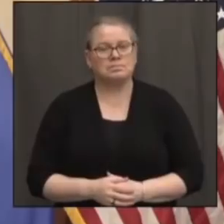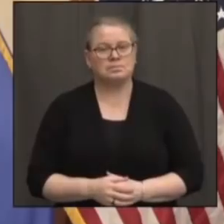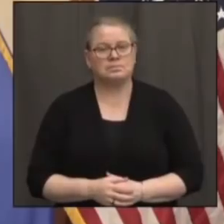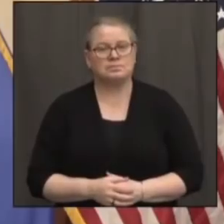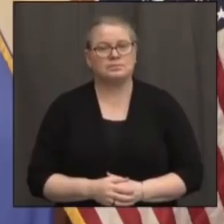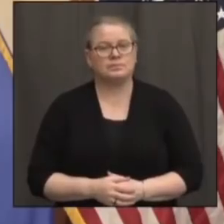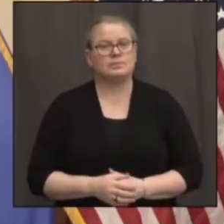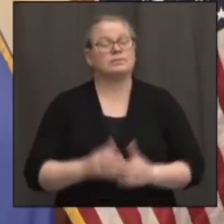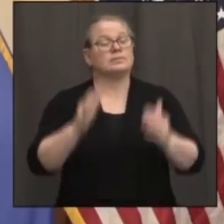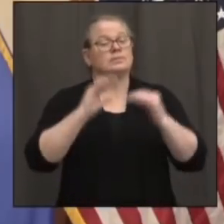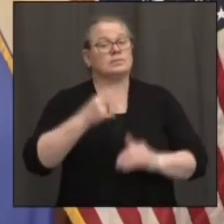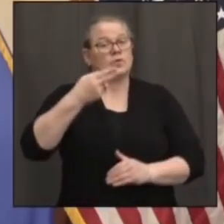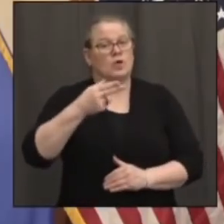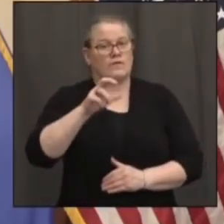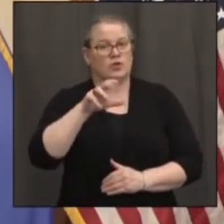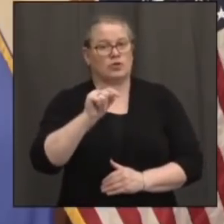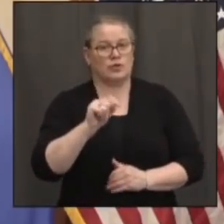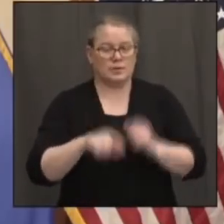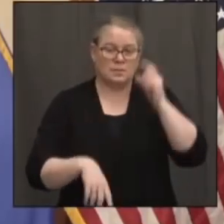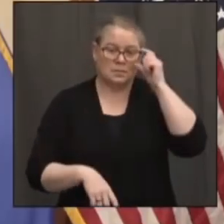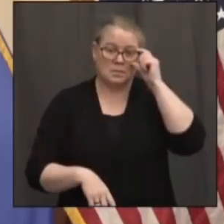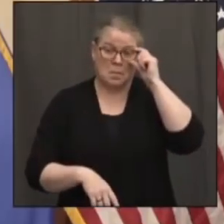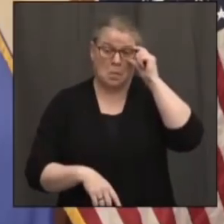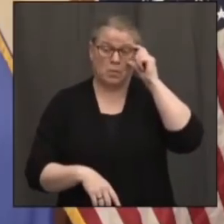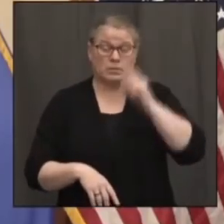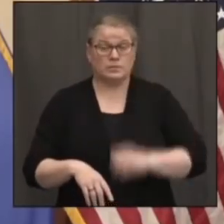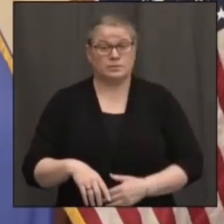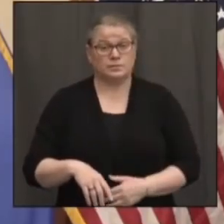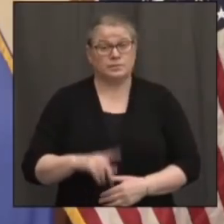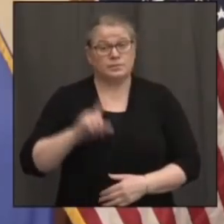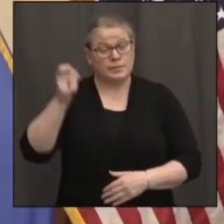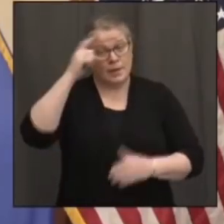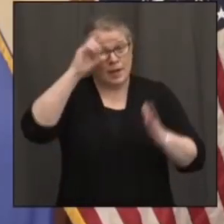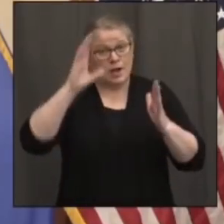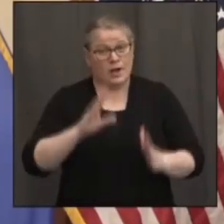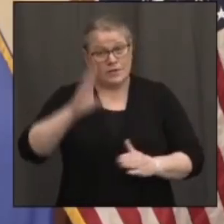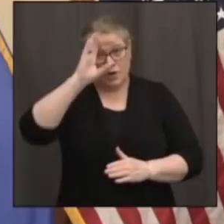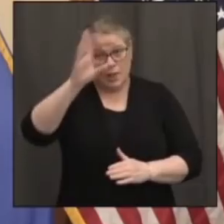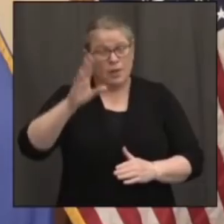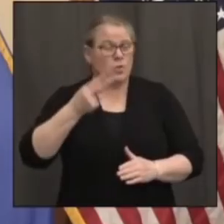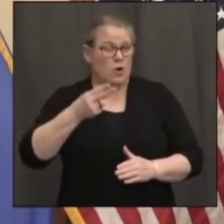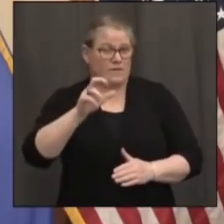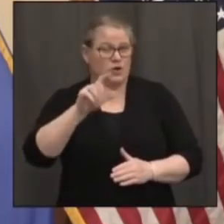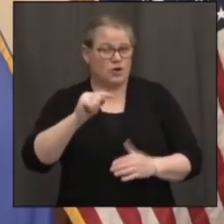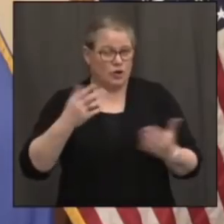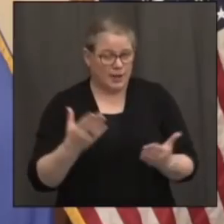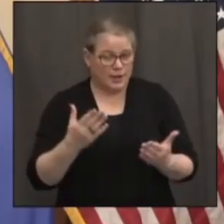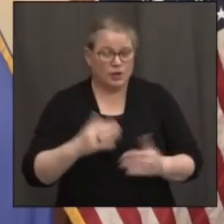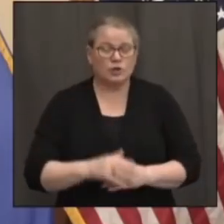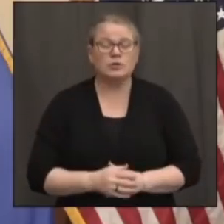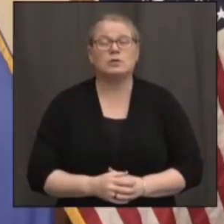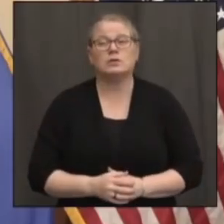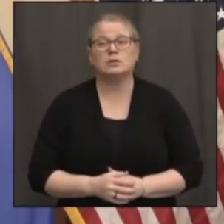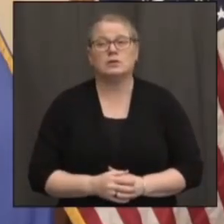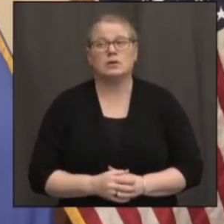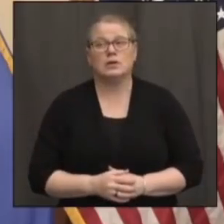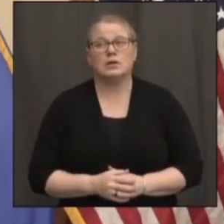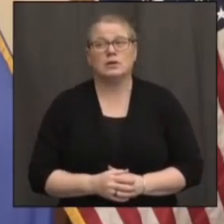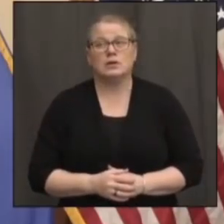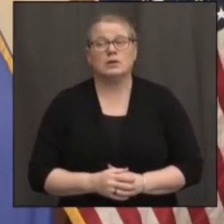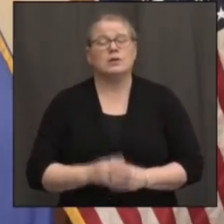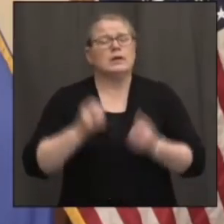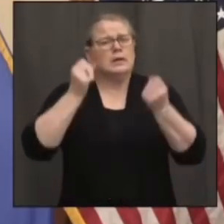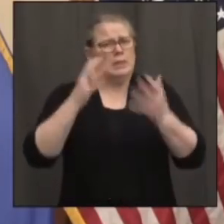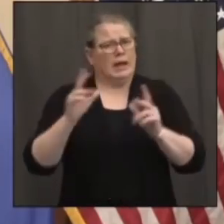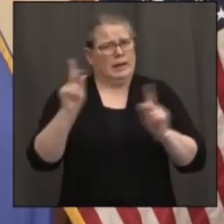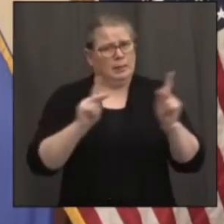The Hartford Current. Hi, Governor. Eliza Fawcett with the Current. With many residents frustrated over not being